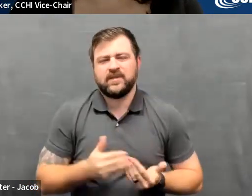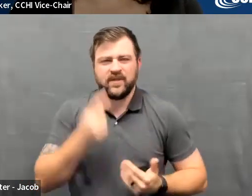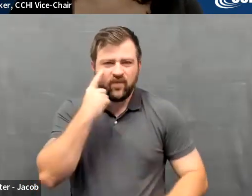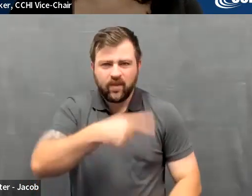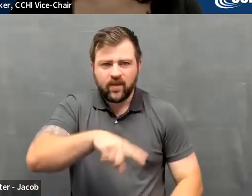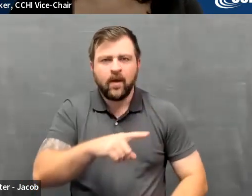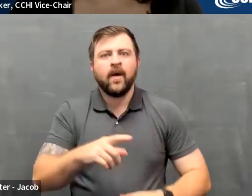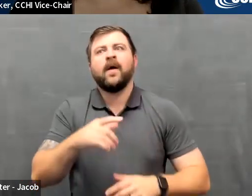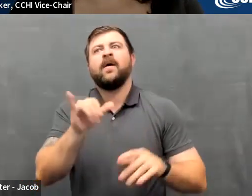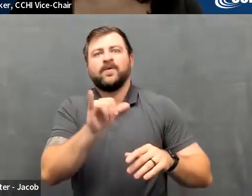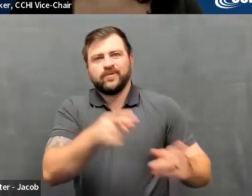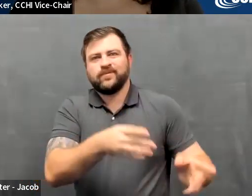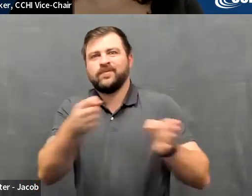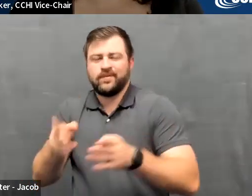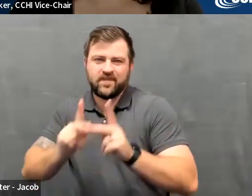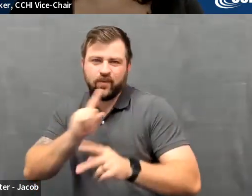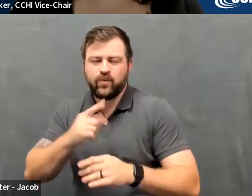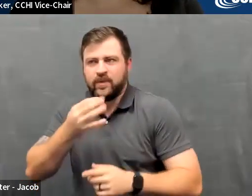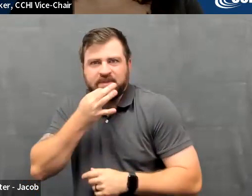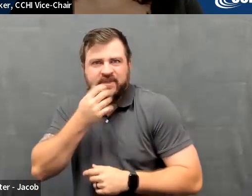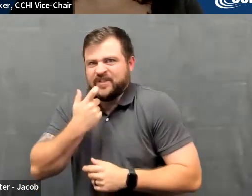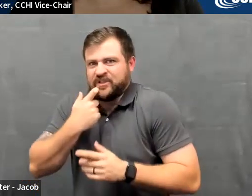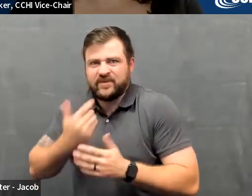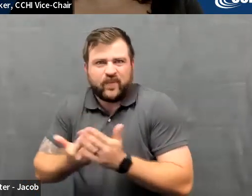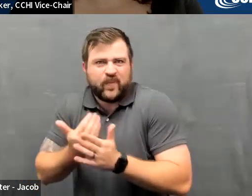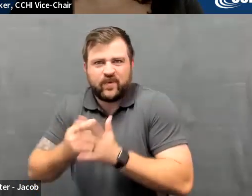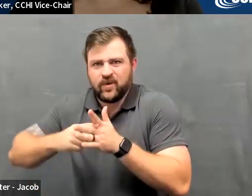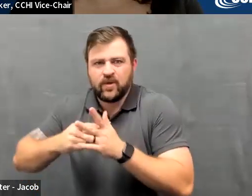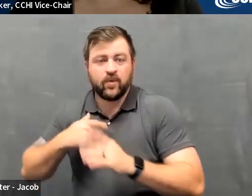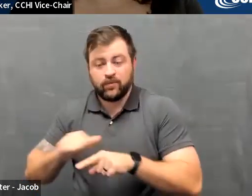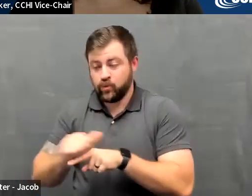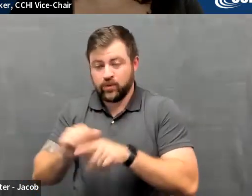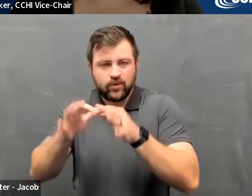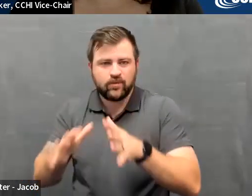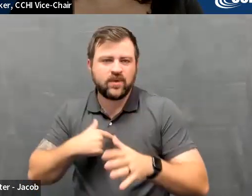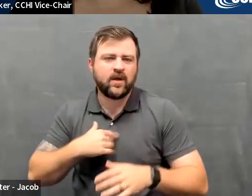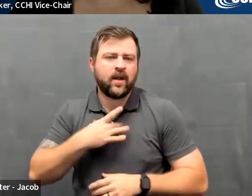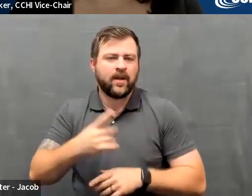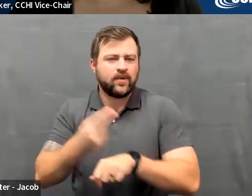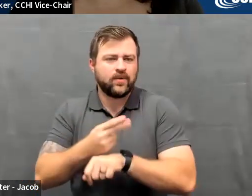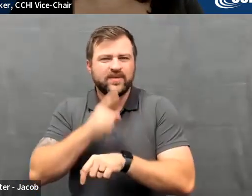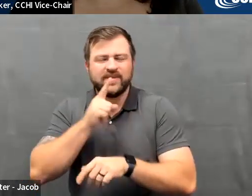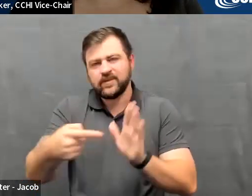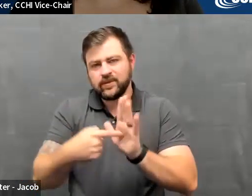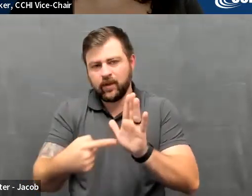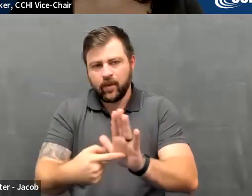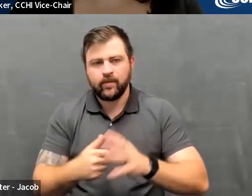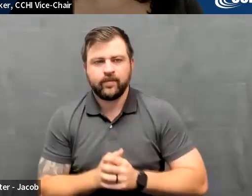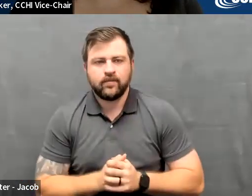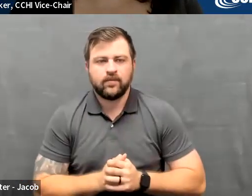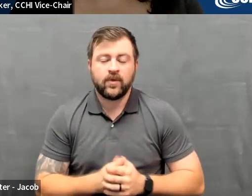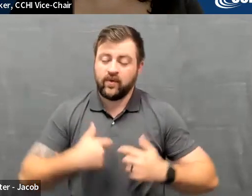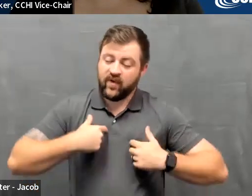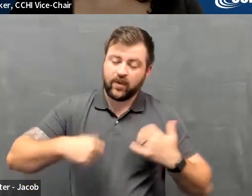just starting. So when I'm training interpreters, I love to use this example. So I'm a